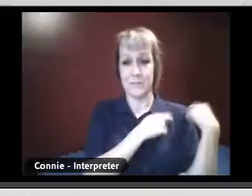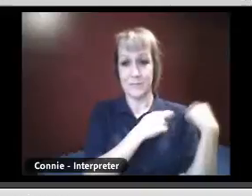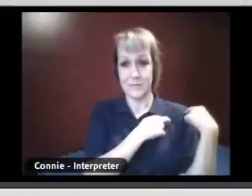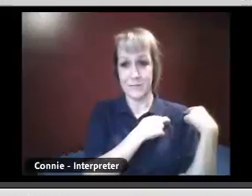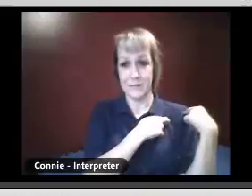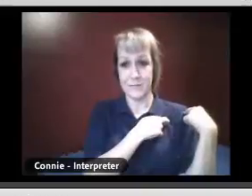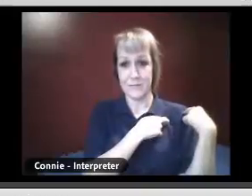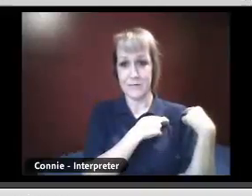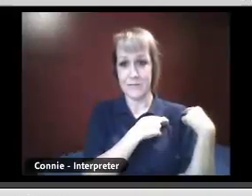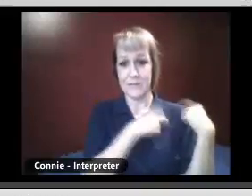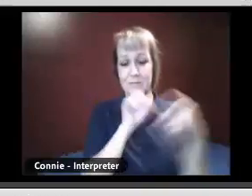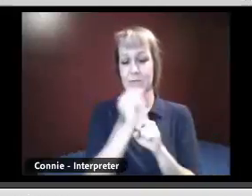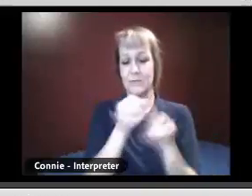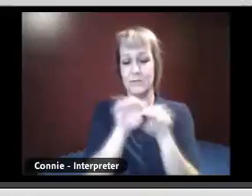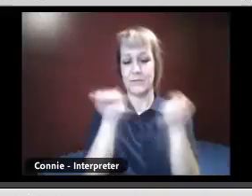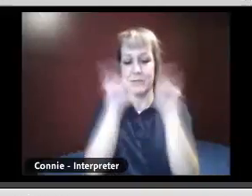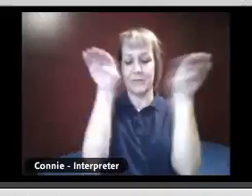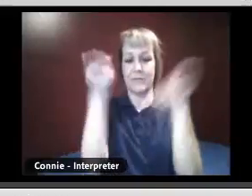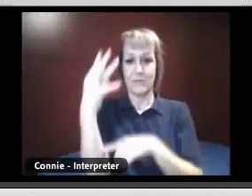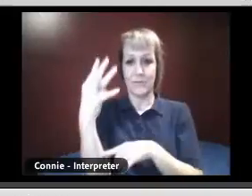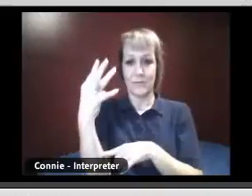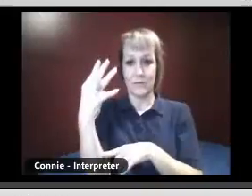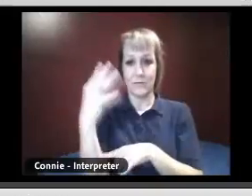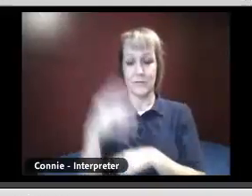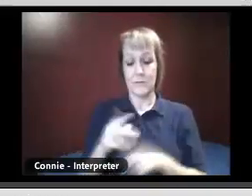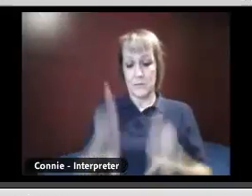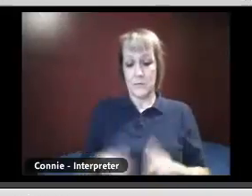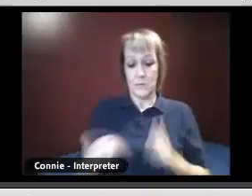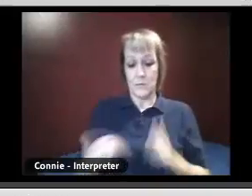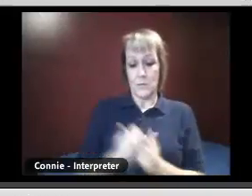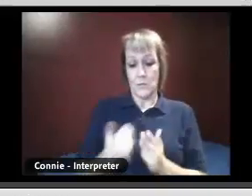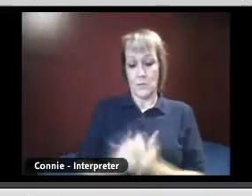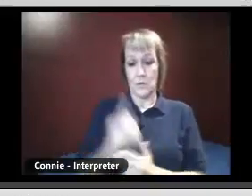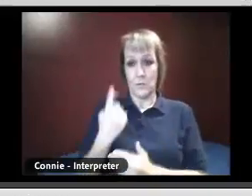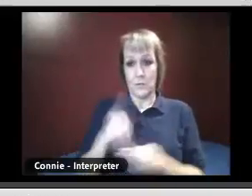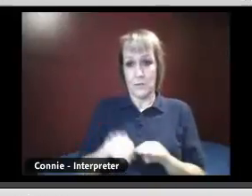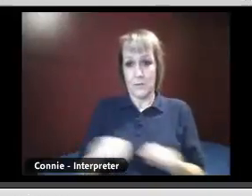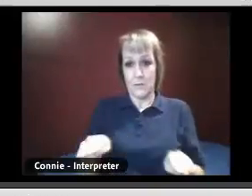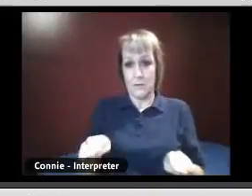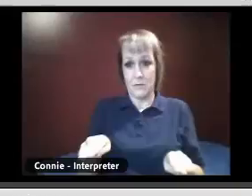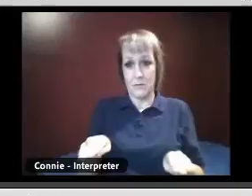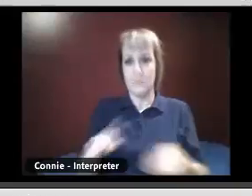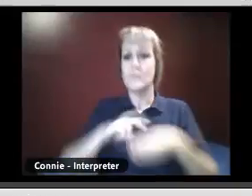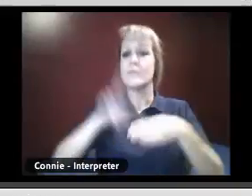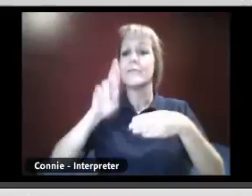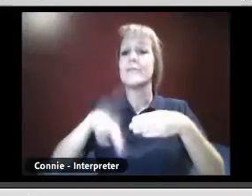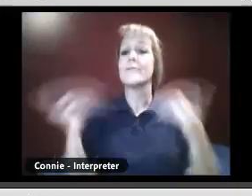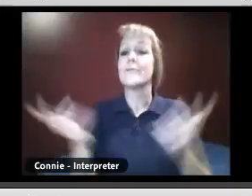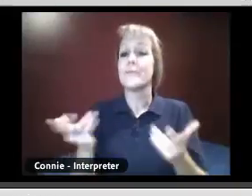level 4, with somebody who's development level 1, what's the result going to be?